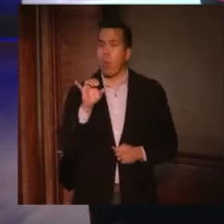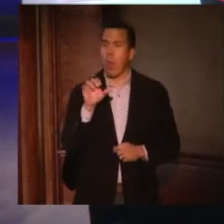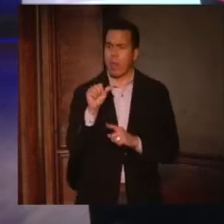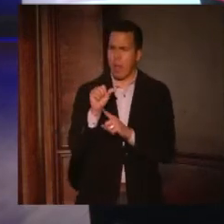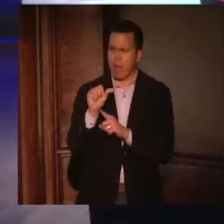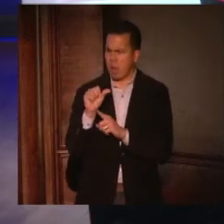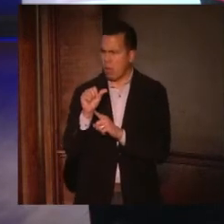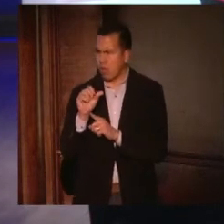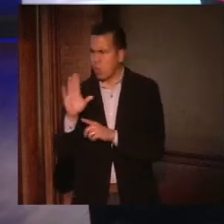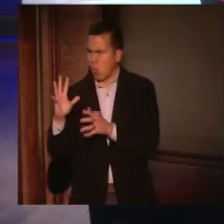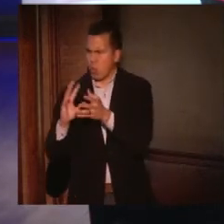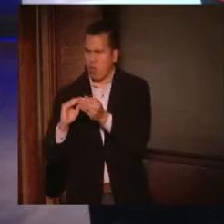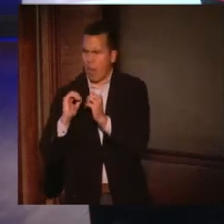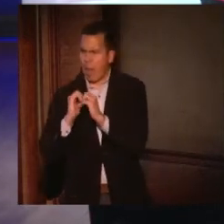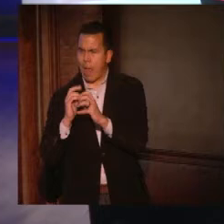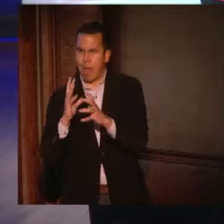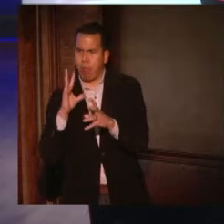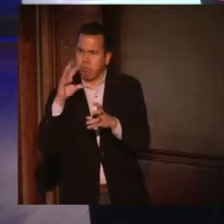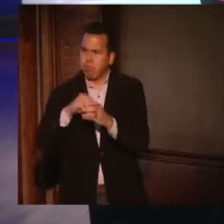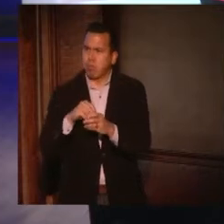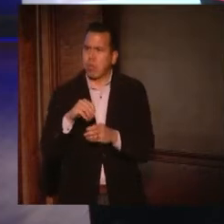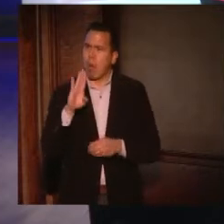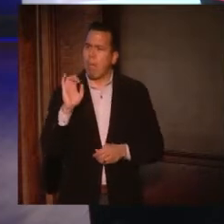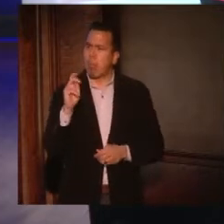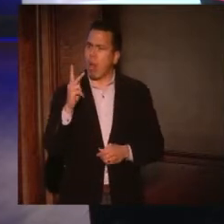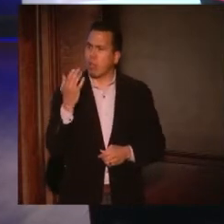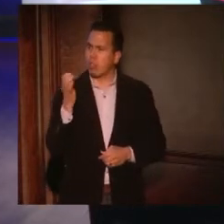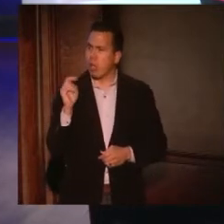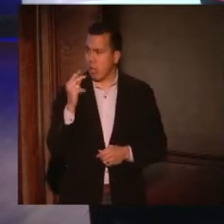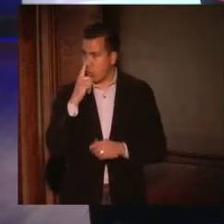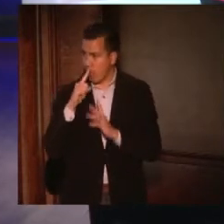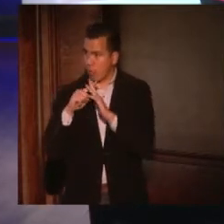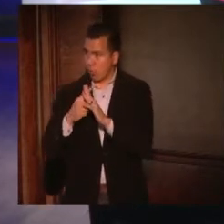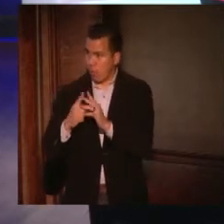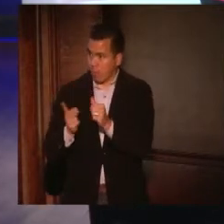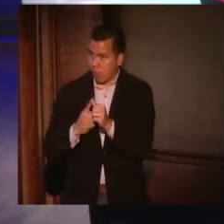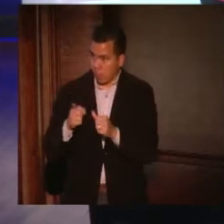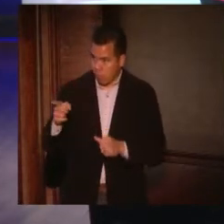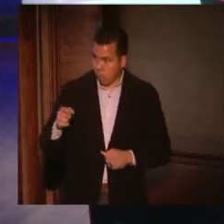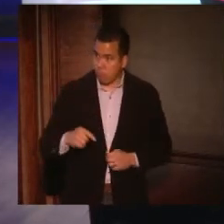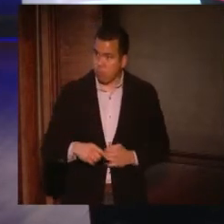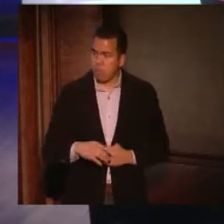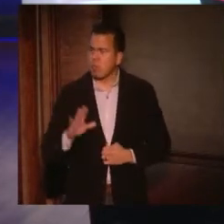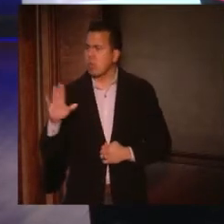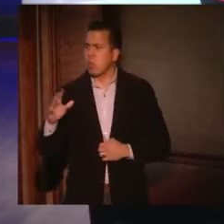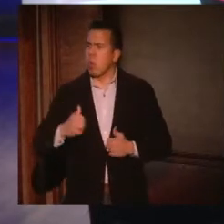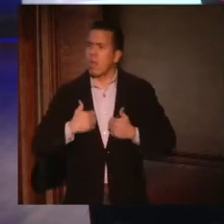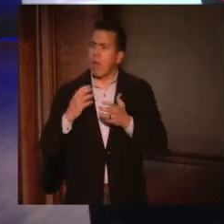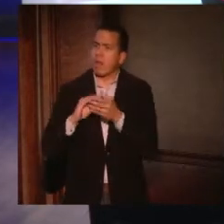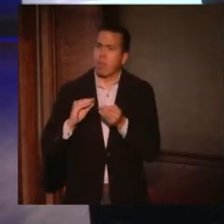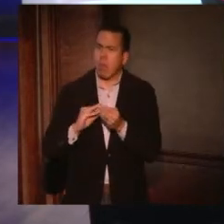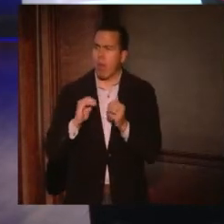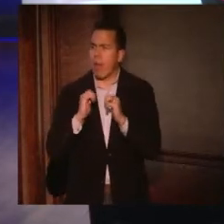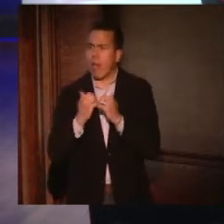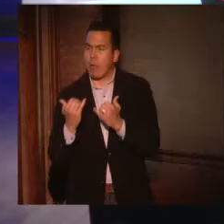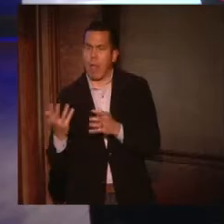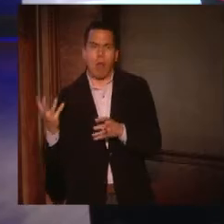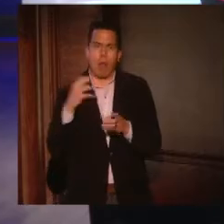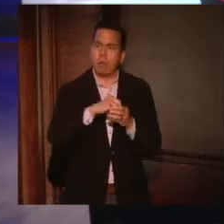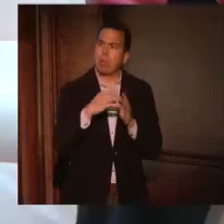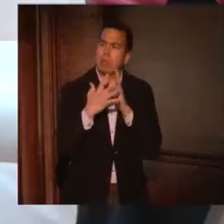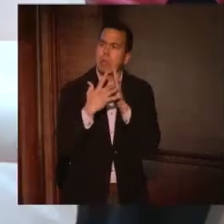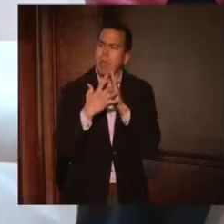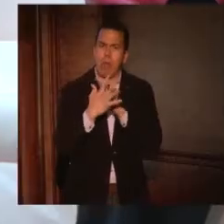maybe we'll just start there and then we'll get into definitions. Sure. Yeah, could you tell us a little bit about your life story and how you ended up in technology and